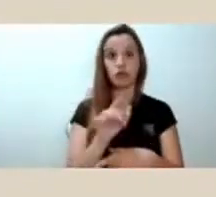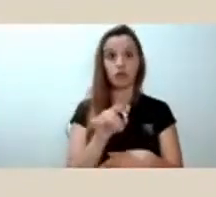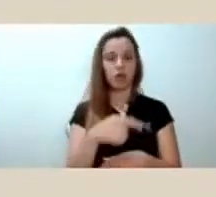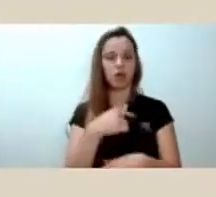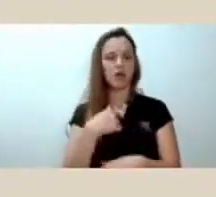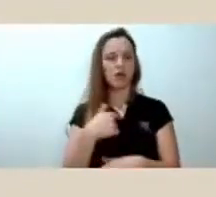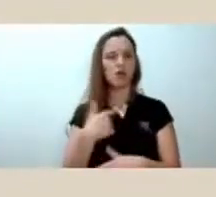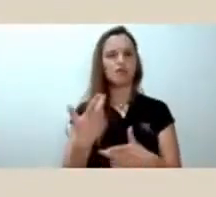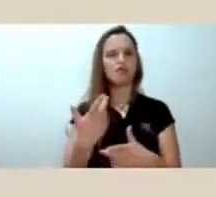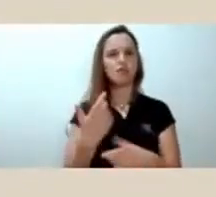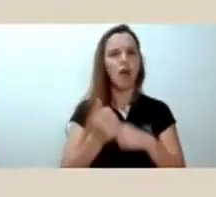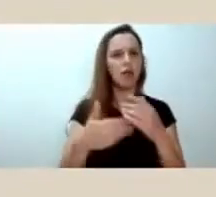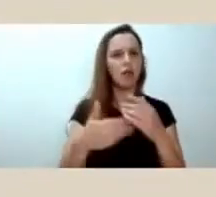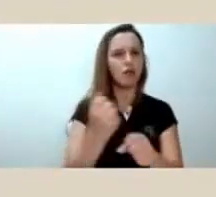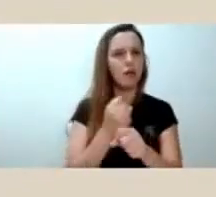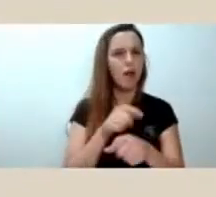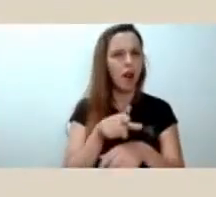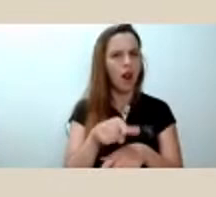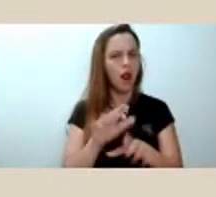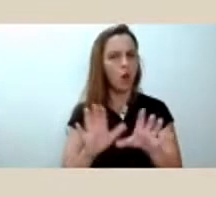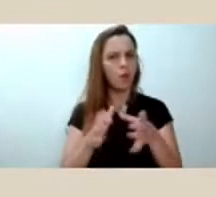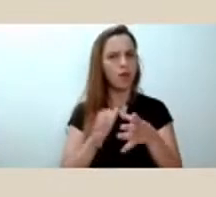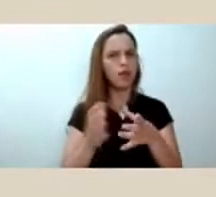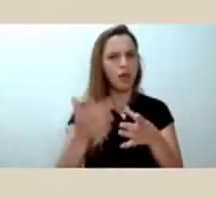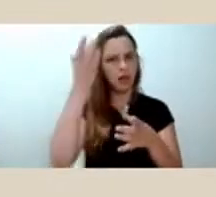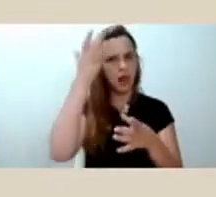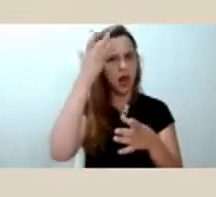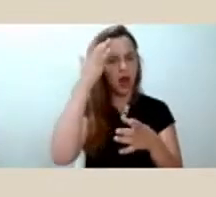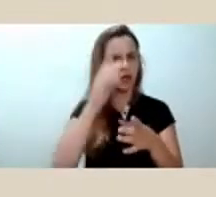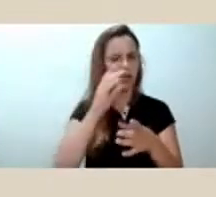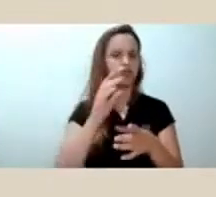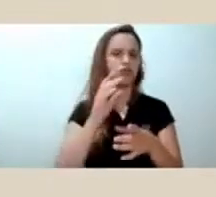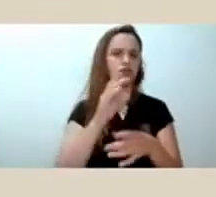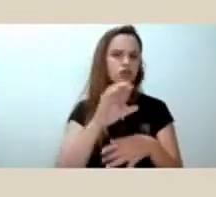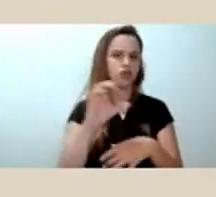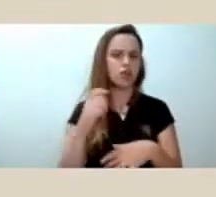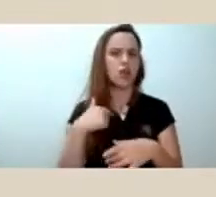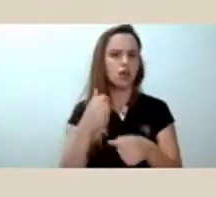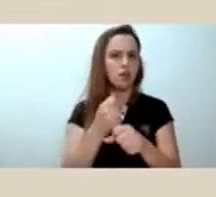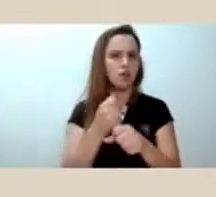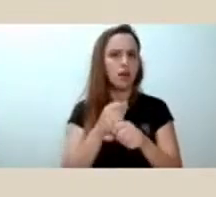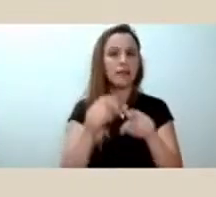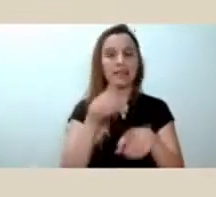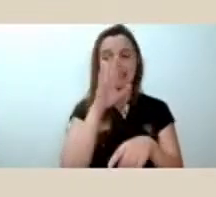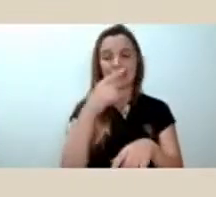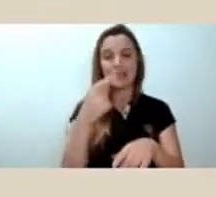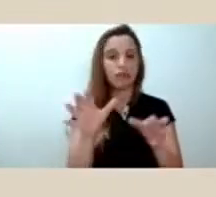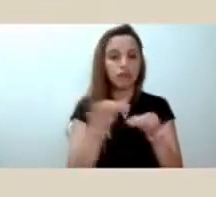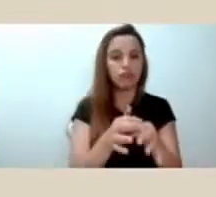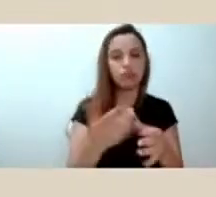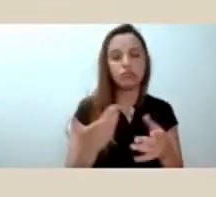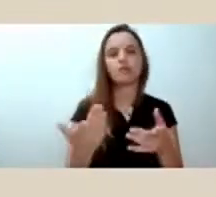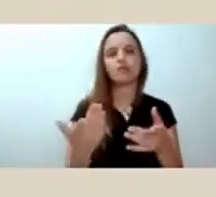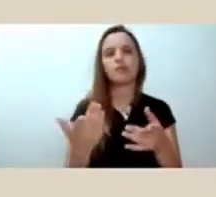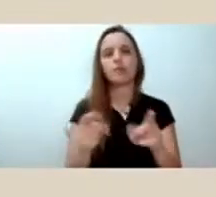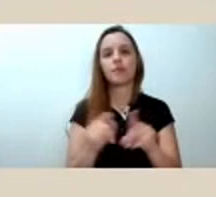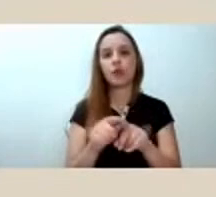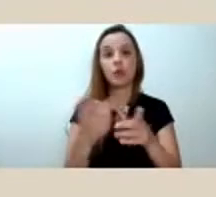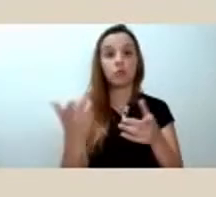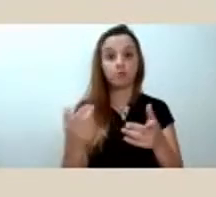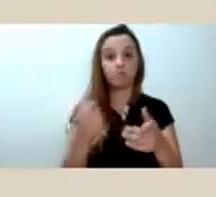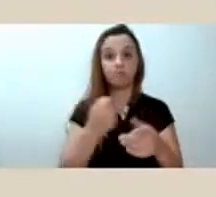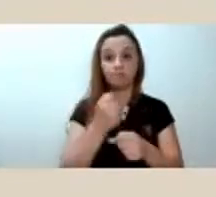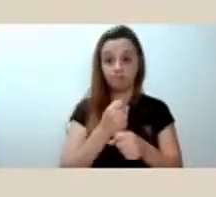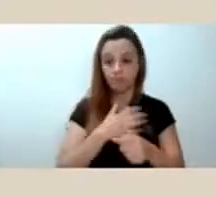the neuroscience community. And if you have a small selection bias at each stage in a career